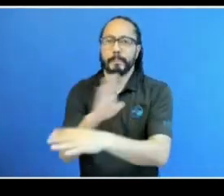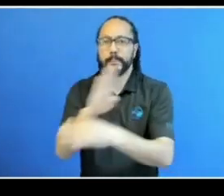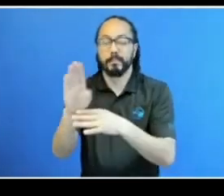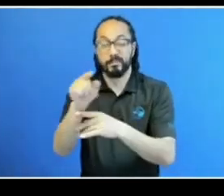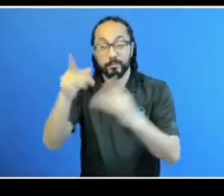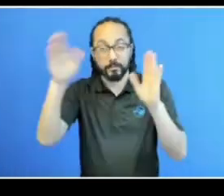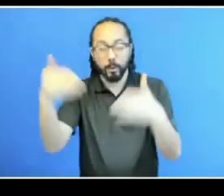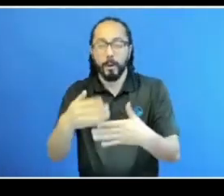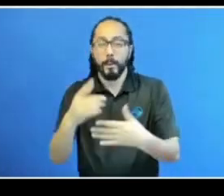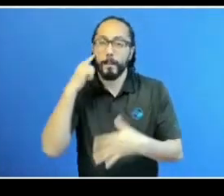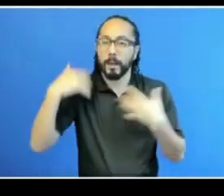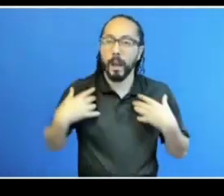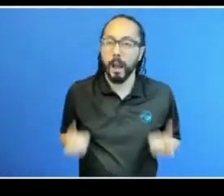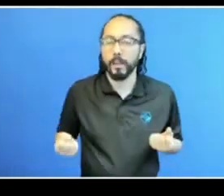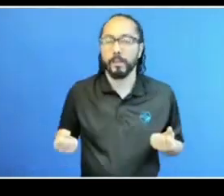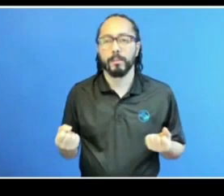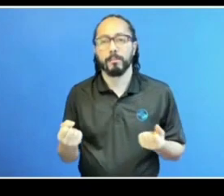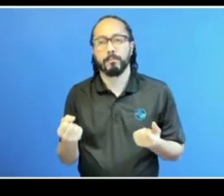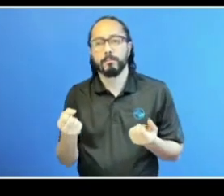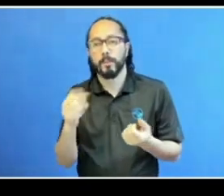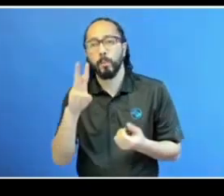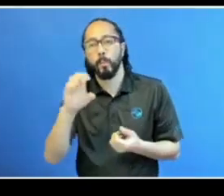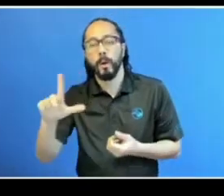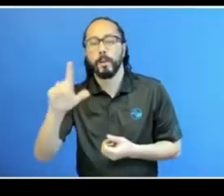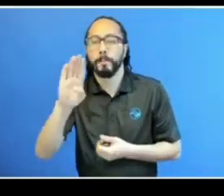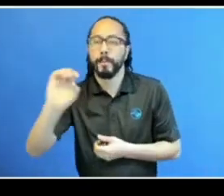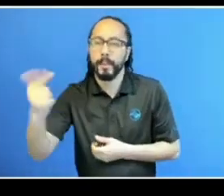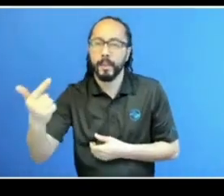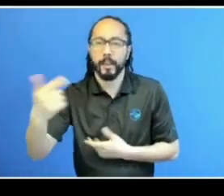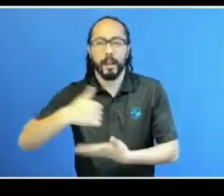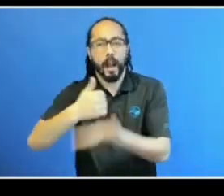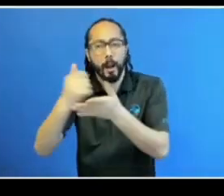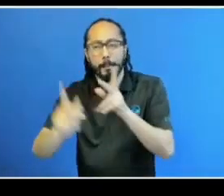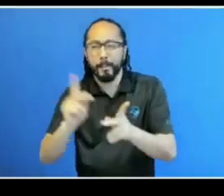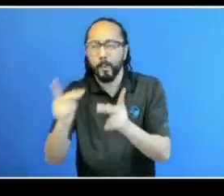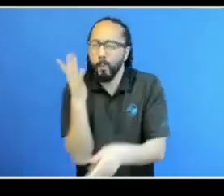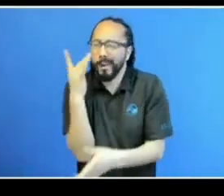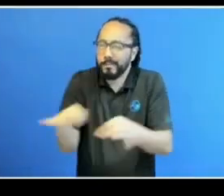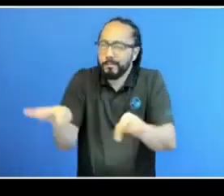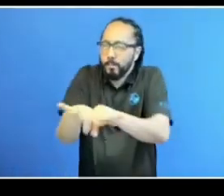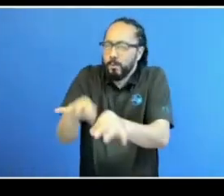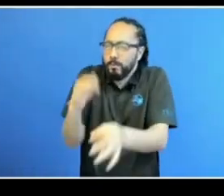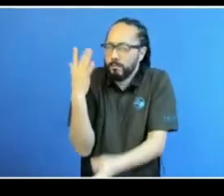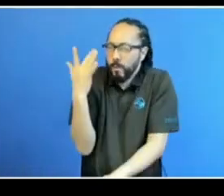well-being and wanting to help people? Why is that so important?